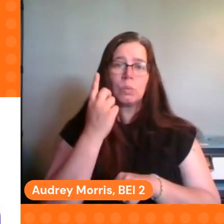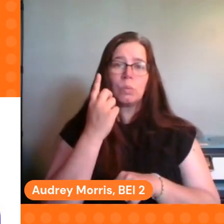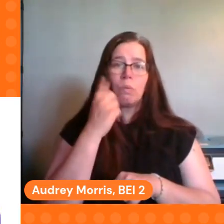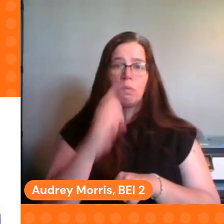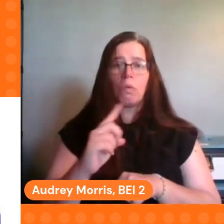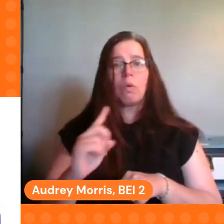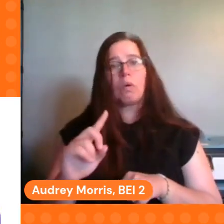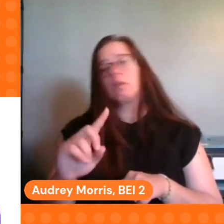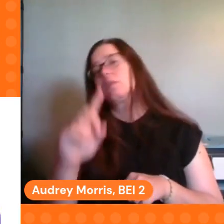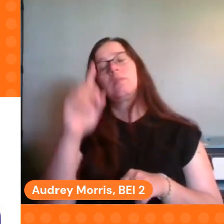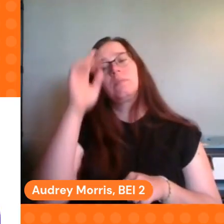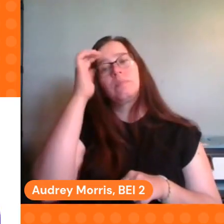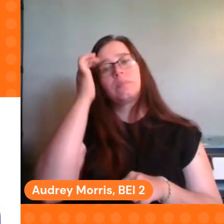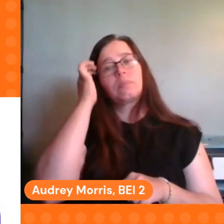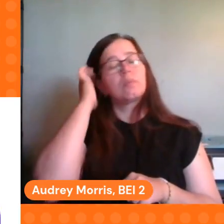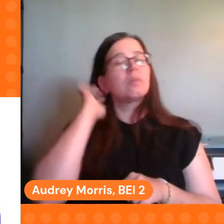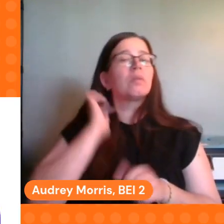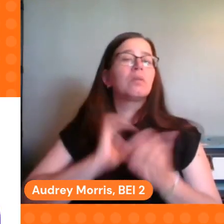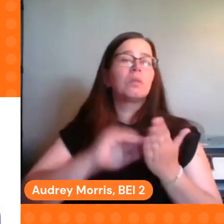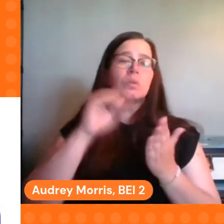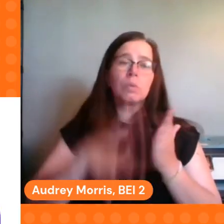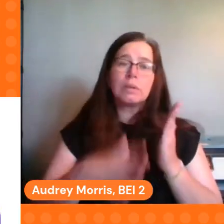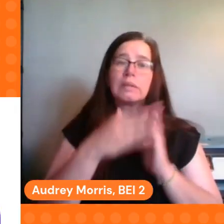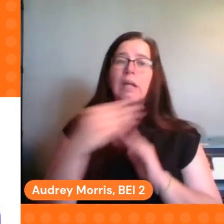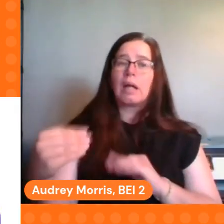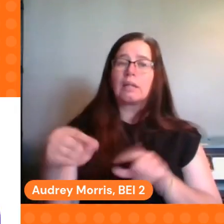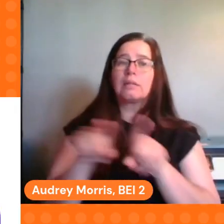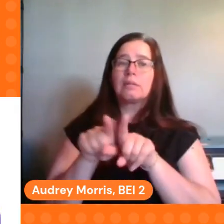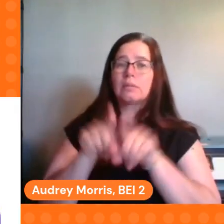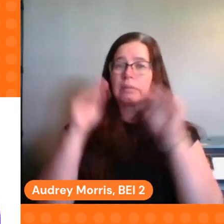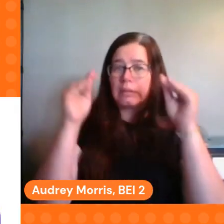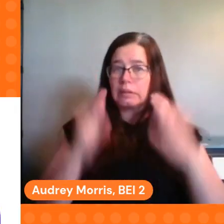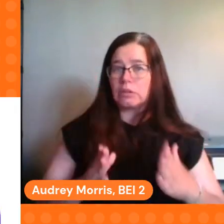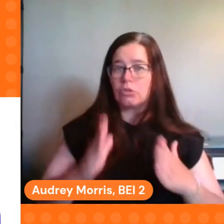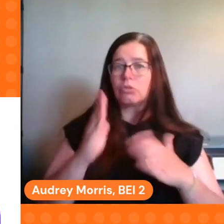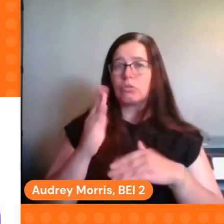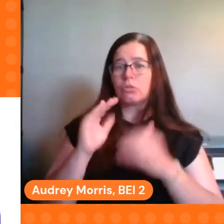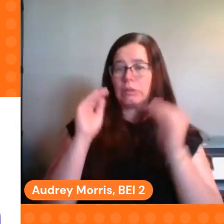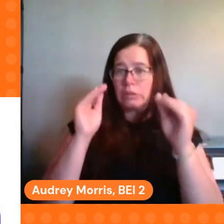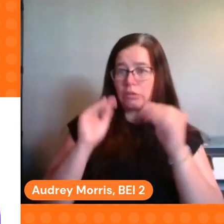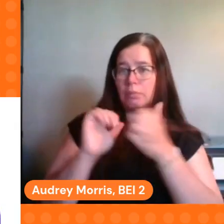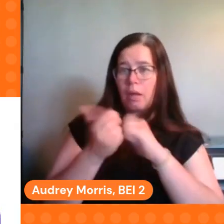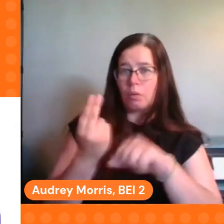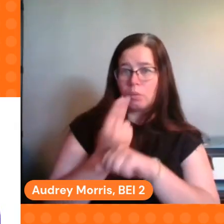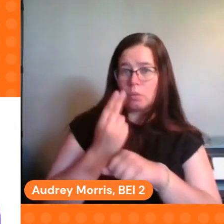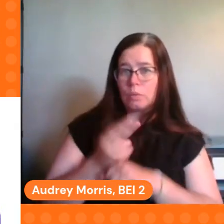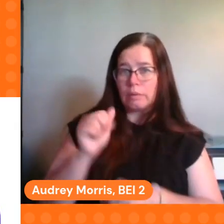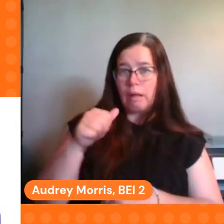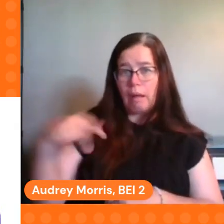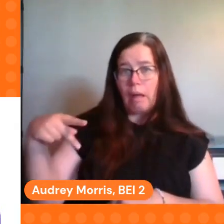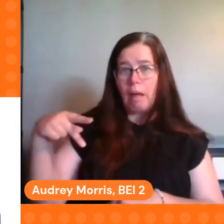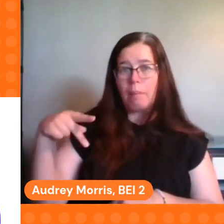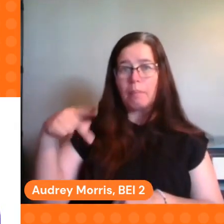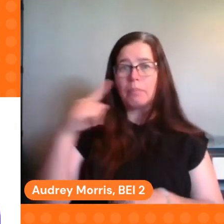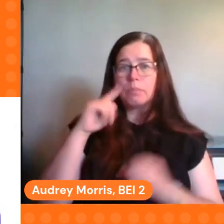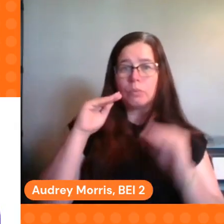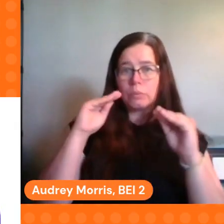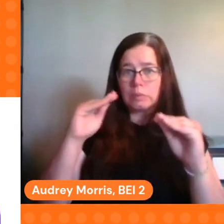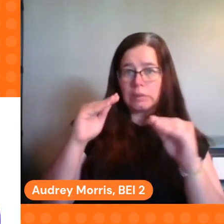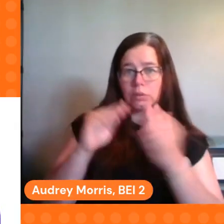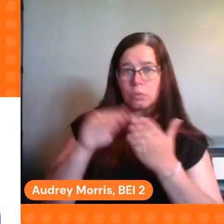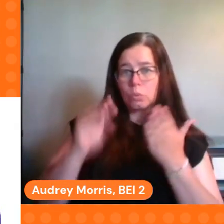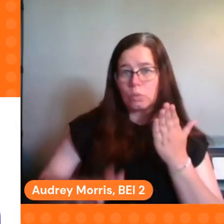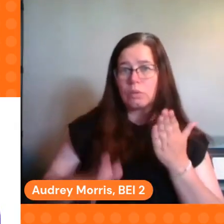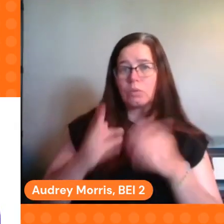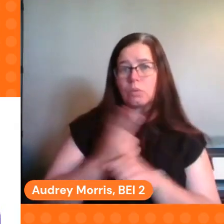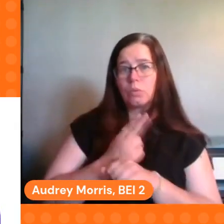the students but well as the teachers, training the teachers of how to use this Kalimani app to teach the students to use